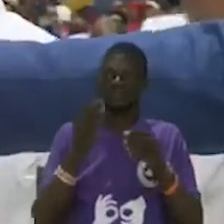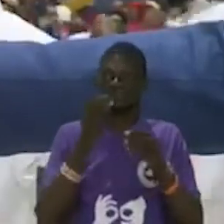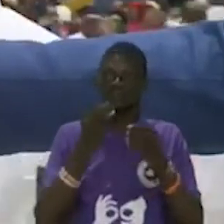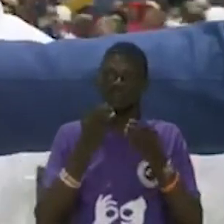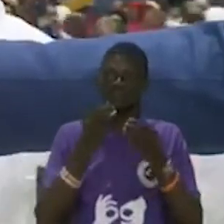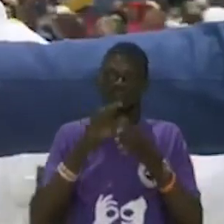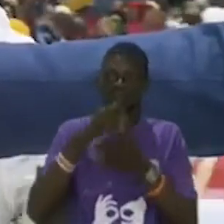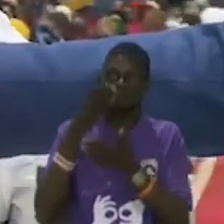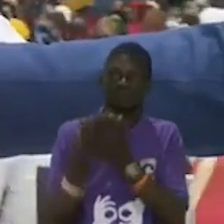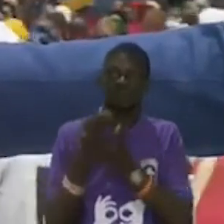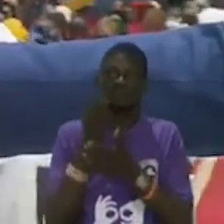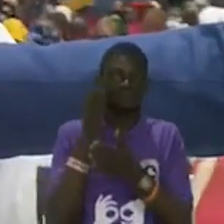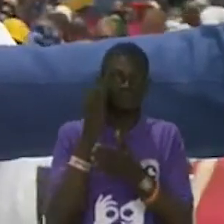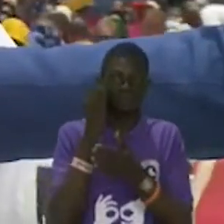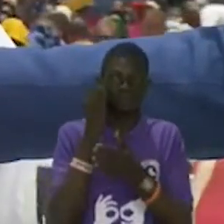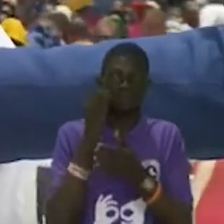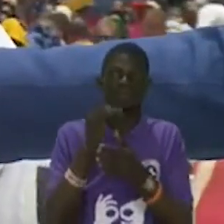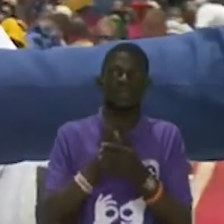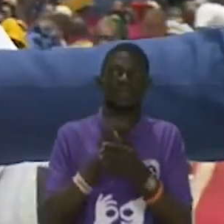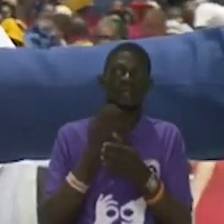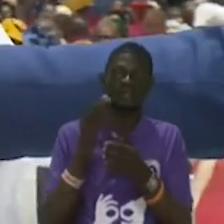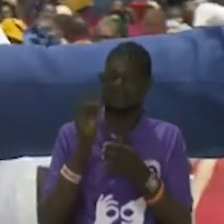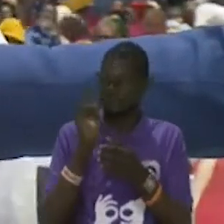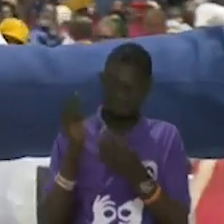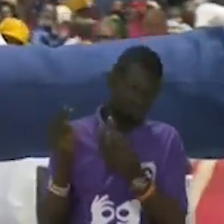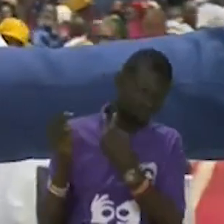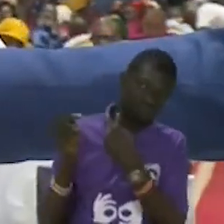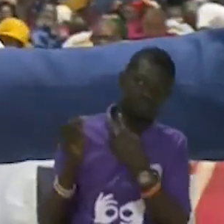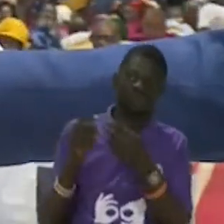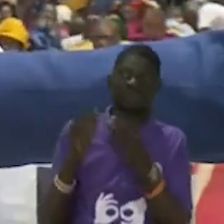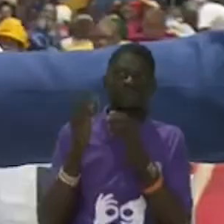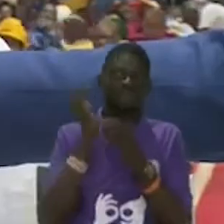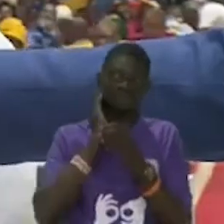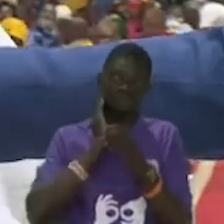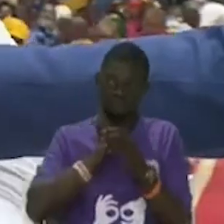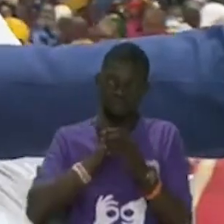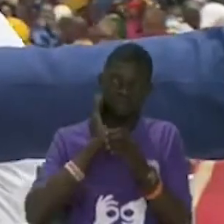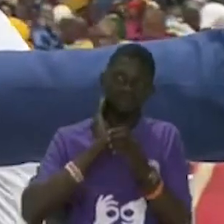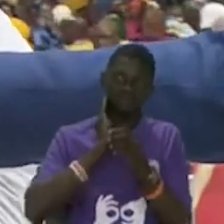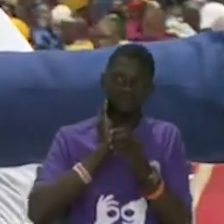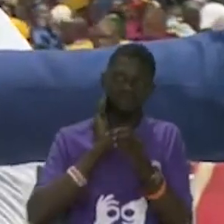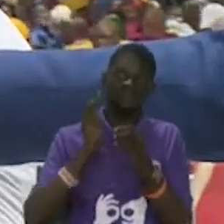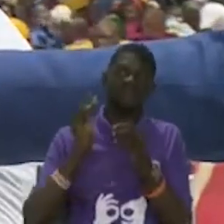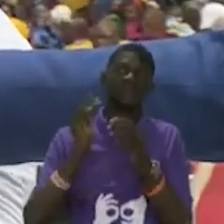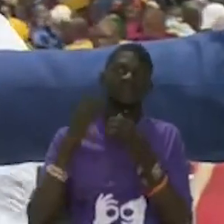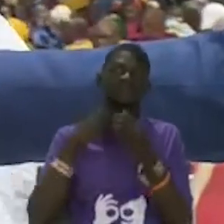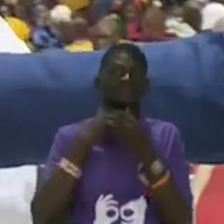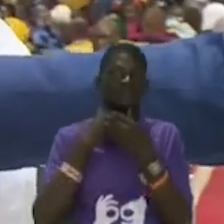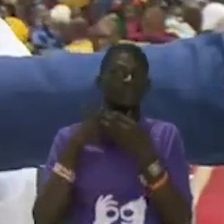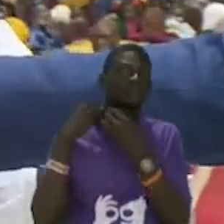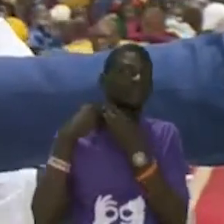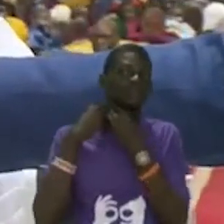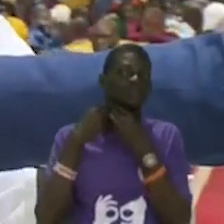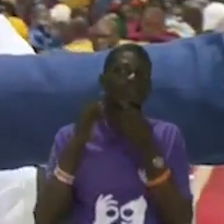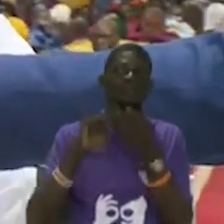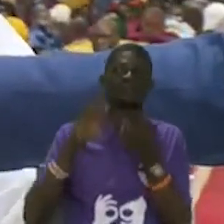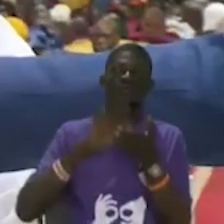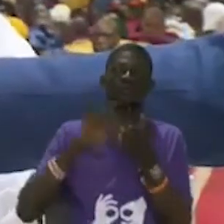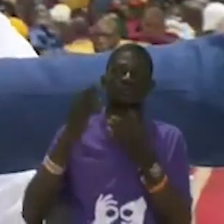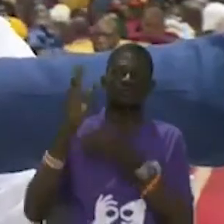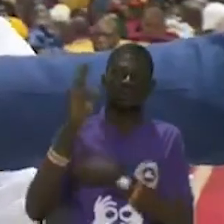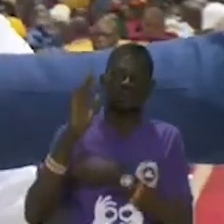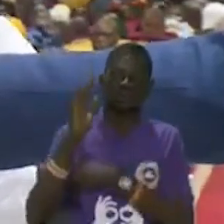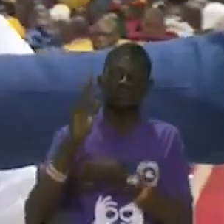got home, I look for it. I press it. I massage it. And to the glory of